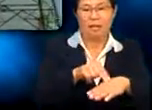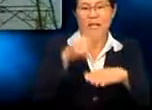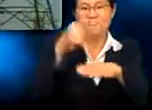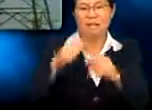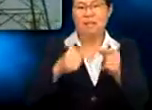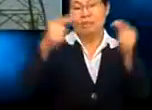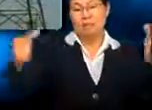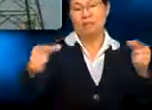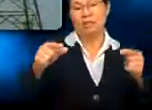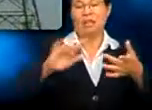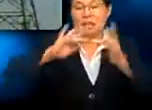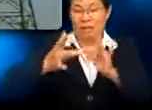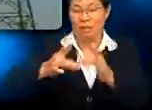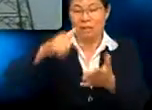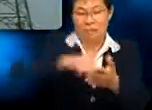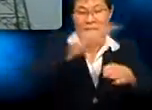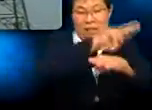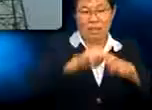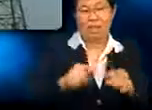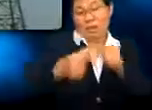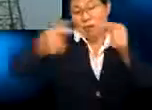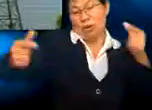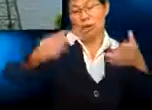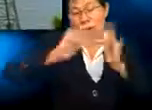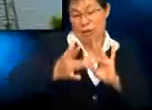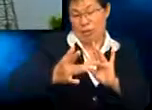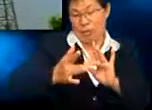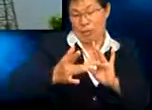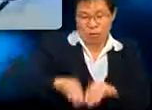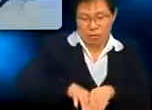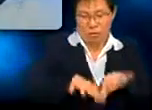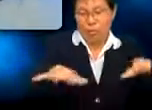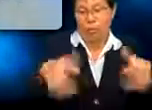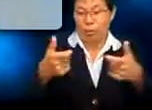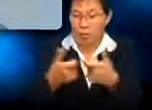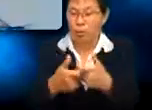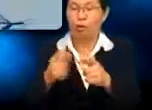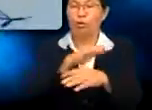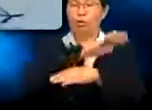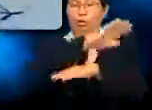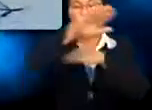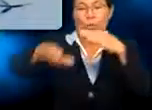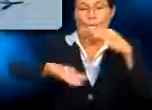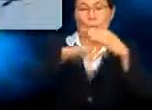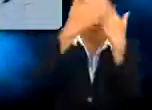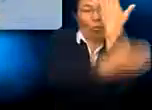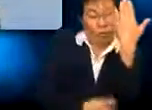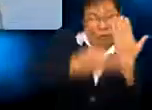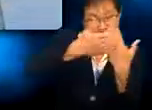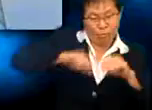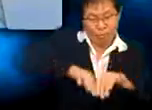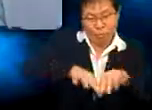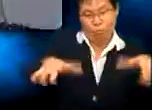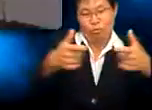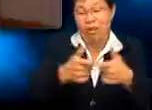Network. It is these national grid networks that distribute electricity to the whole country. And